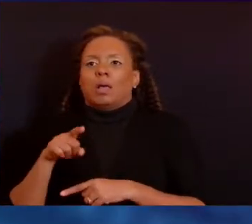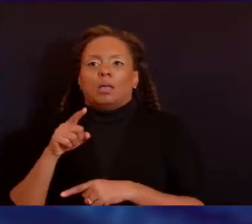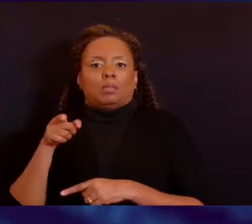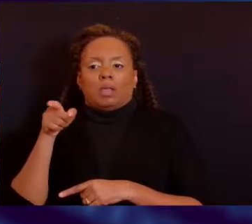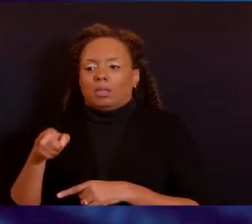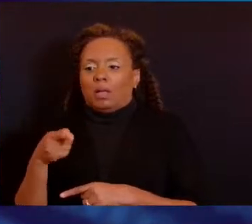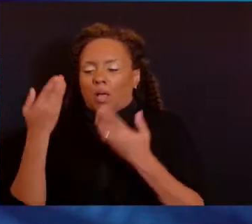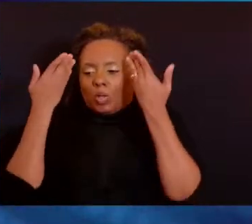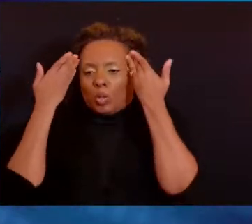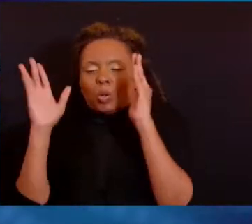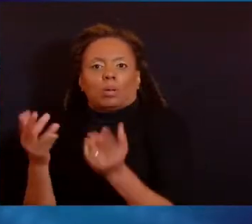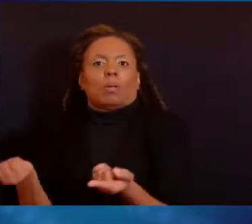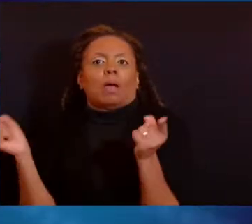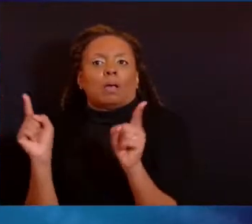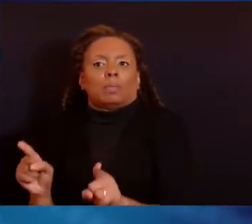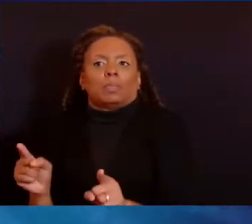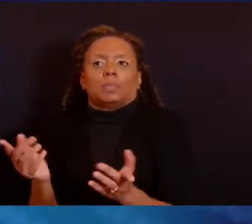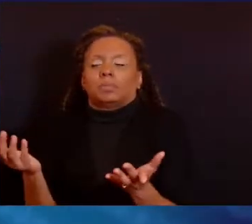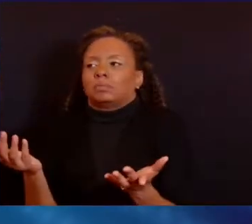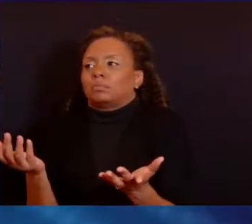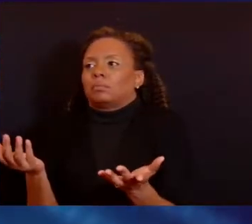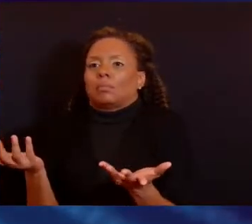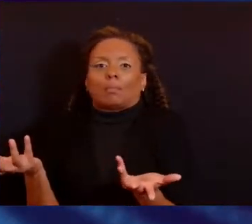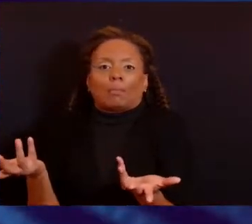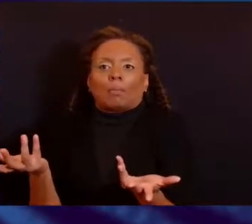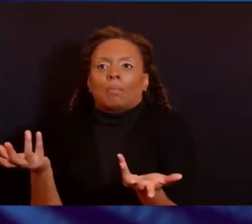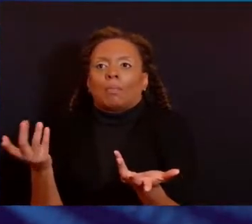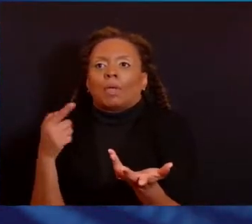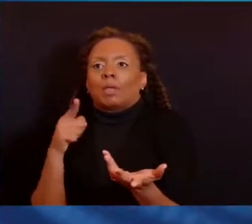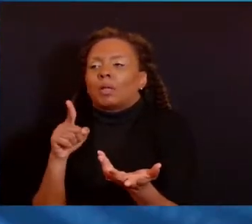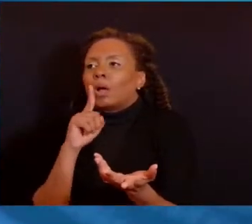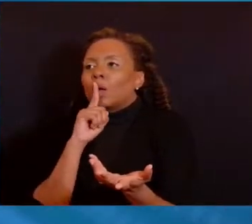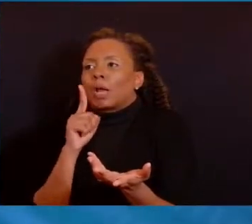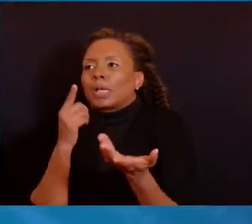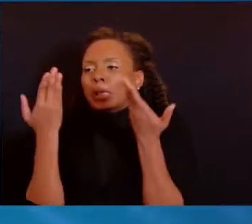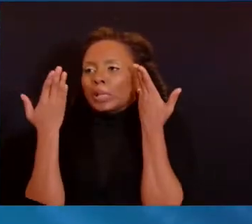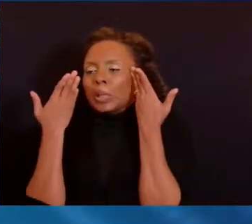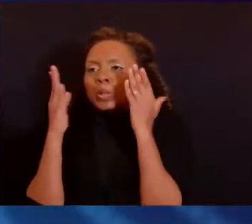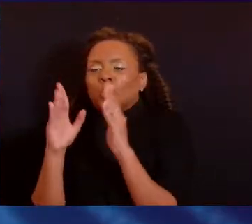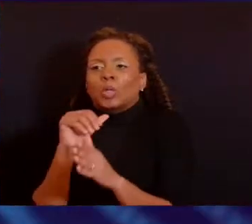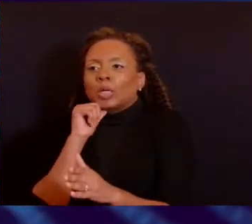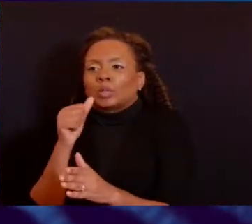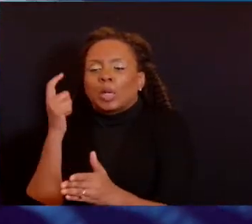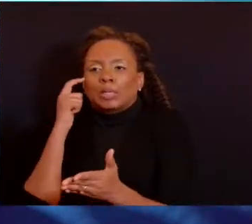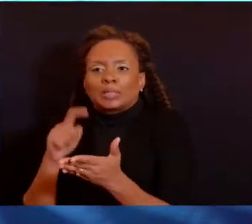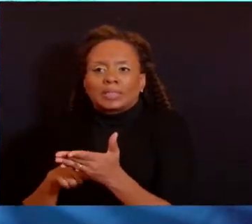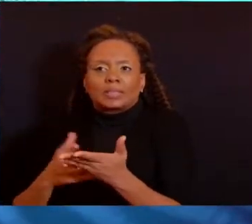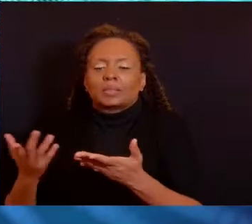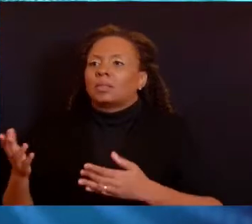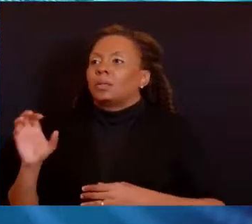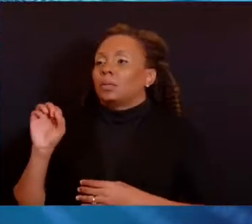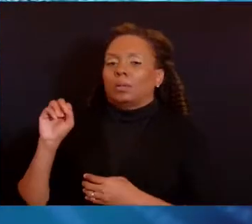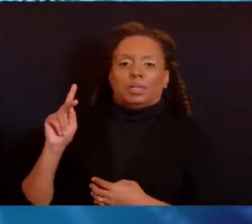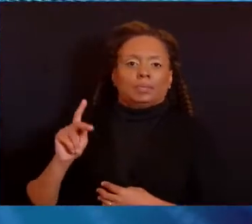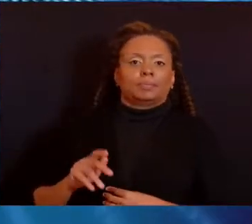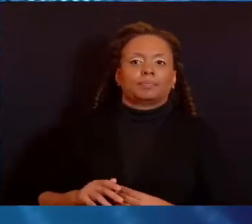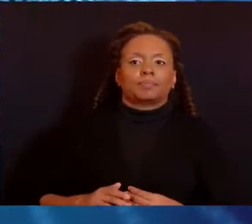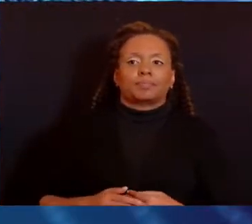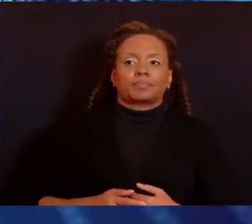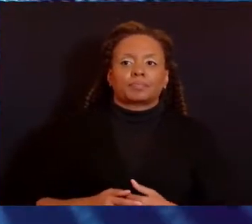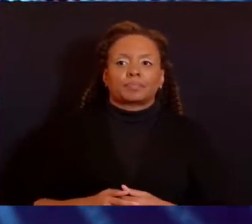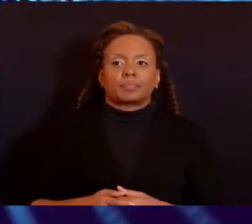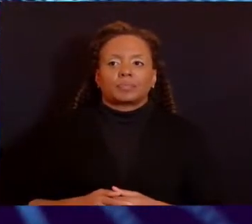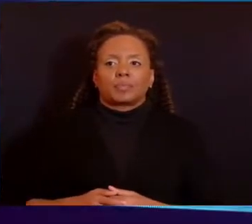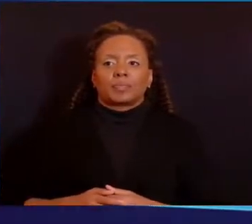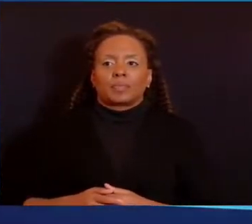guys a little bit, I wouldn't want to say helpless, but a little bit behind the 8 ball? Thanks for your question, Barry.